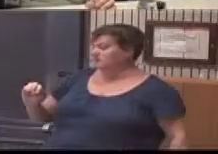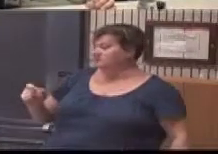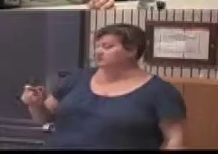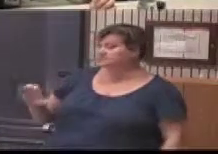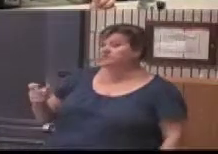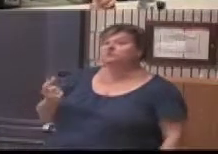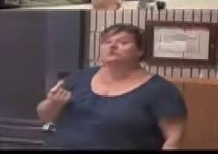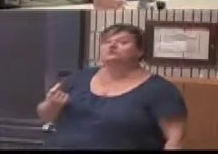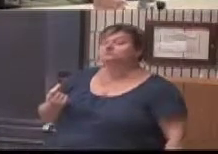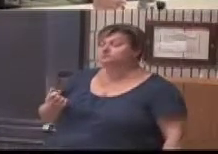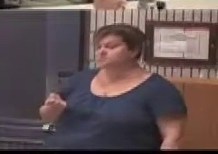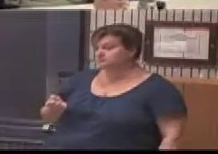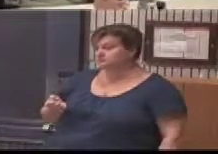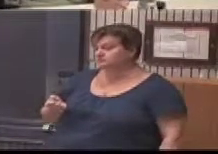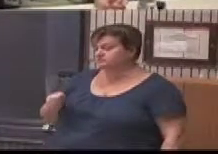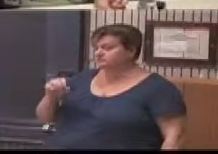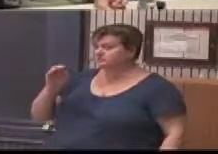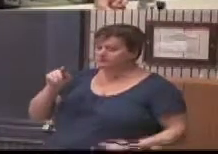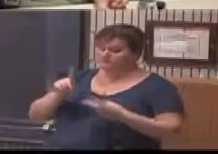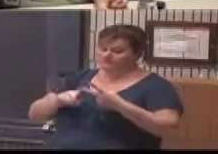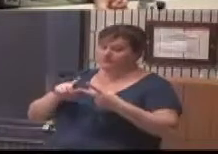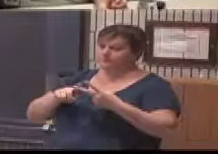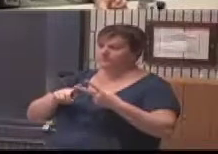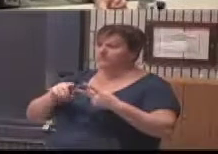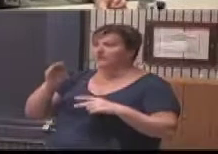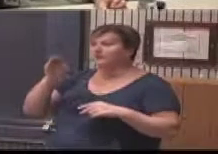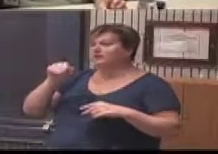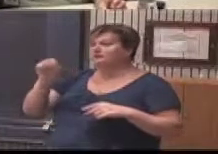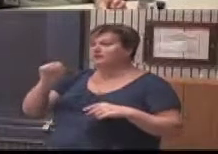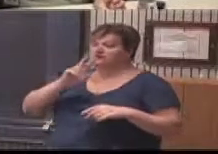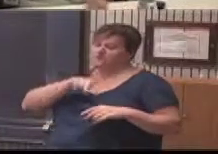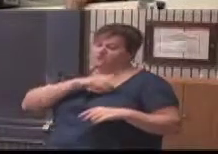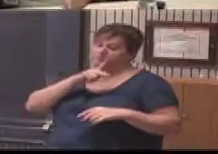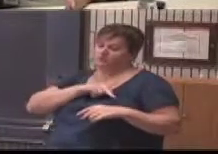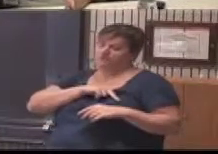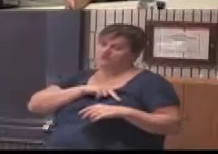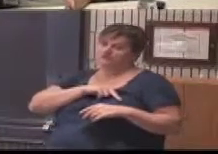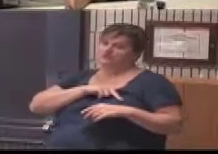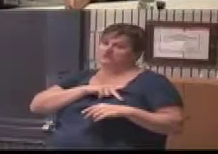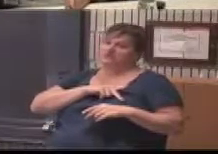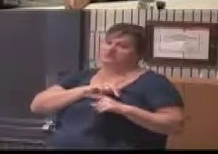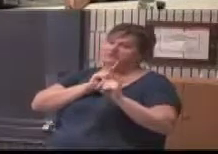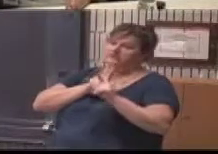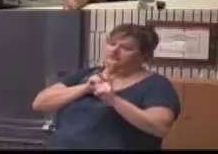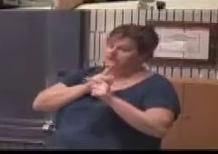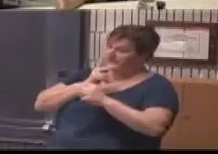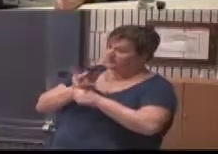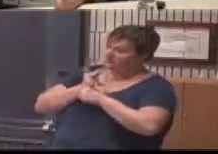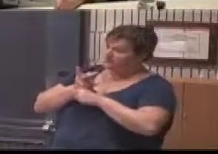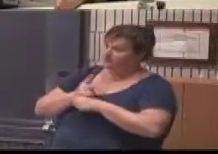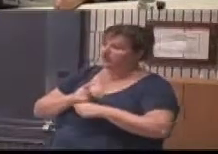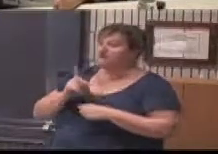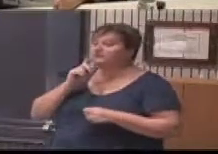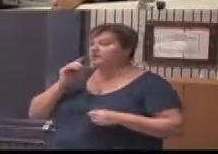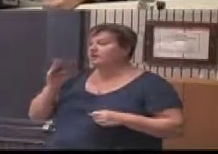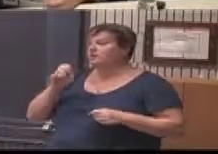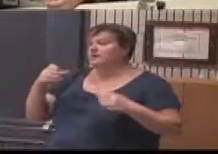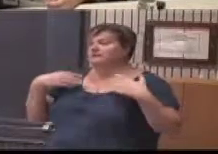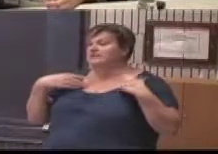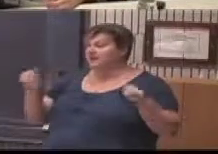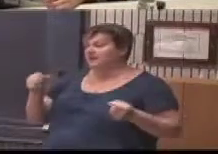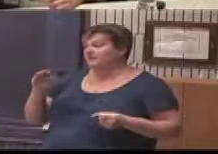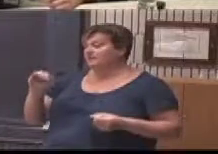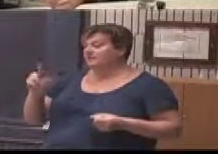go through what's called in Massachusetts the Personal Care Attendant Program. Someone has to apply for MassHealth, Medicaid, which is very